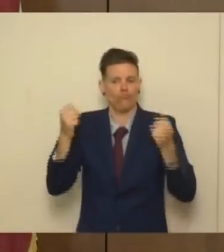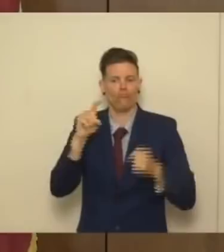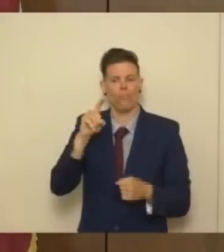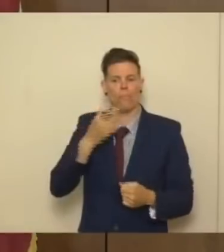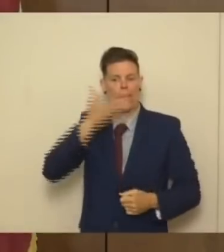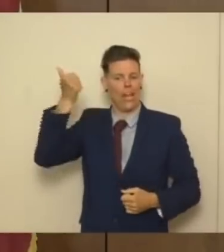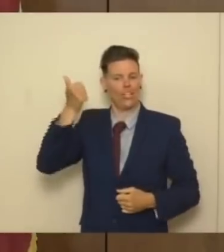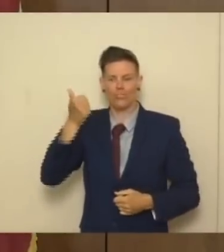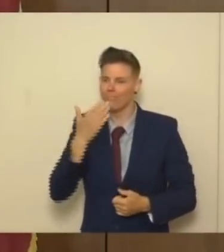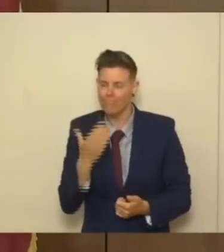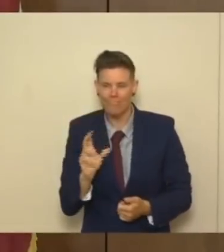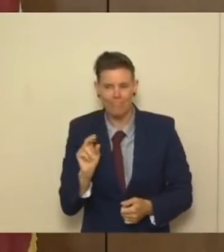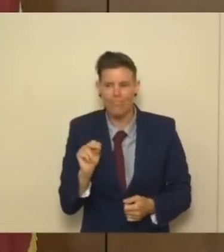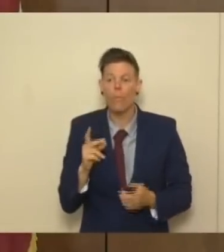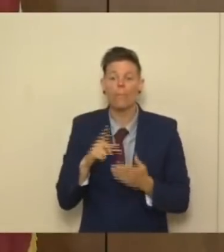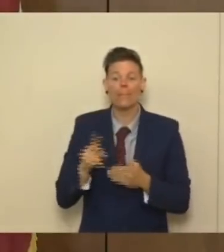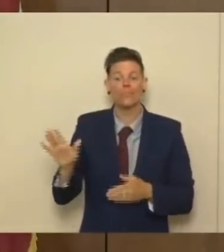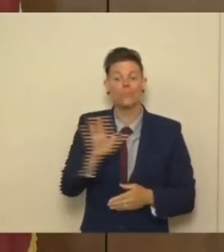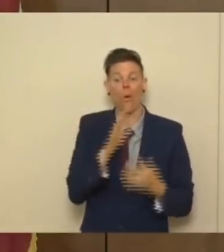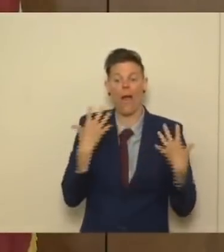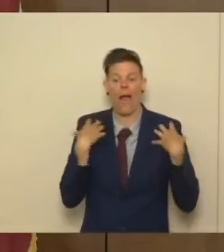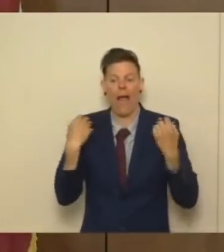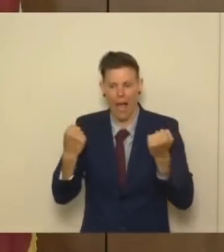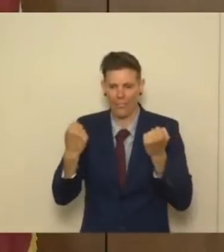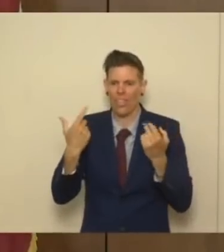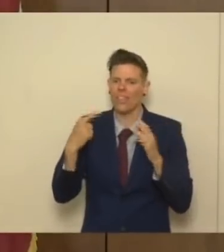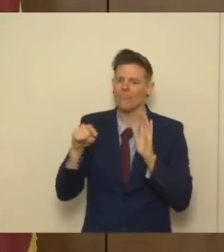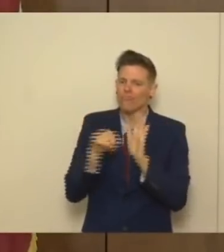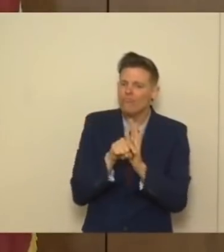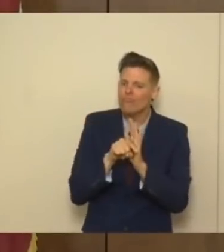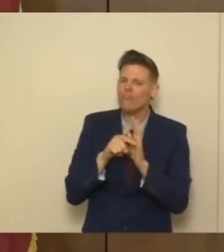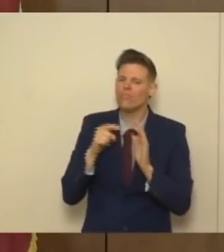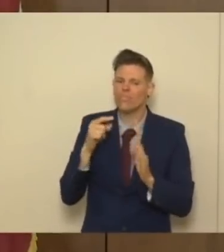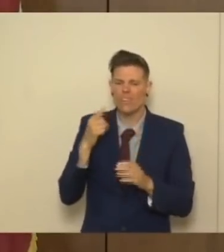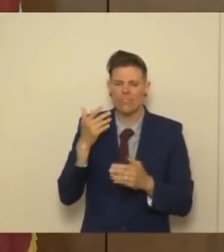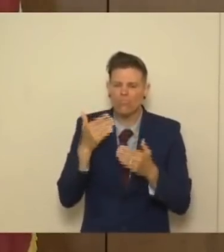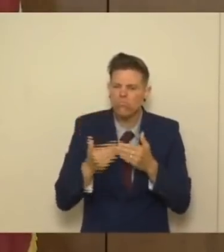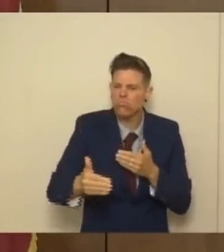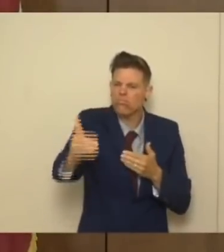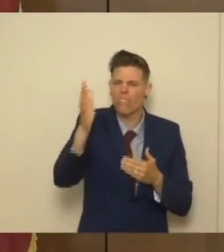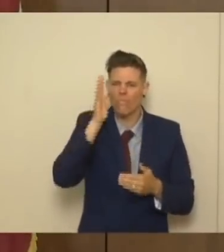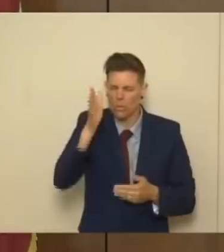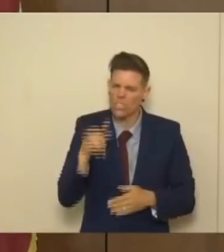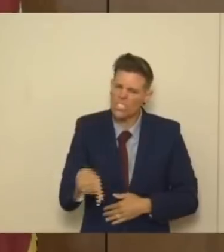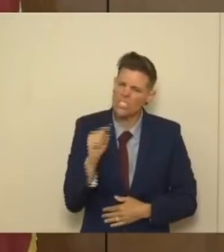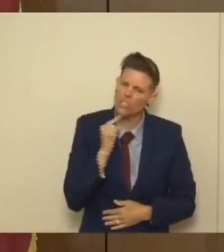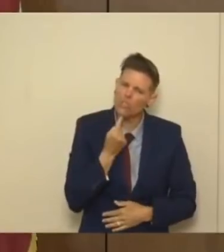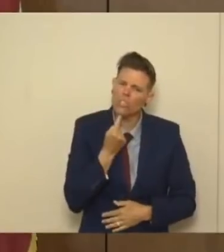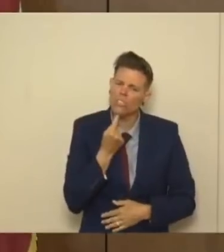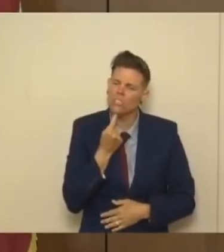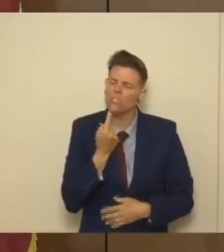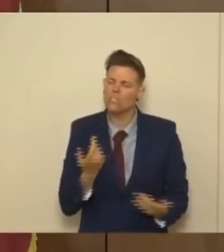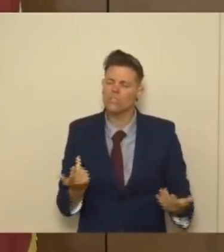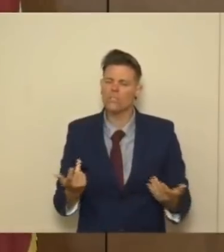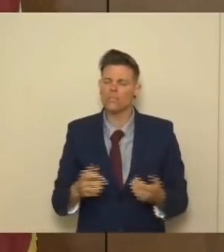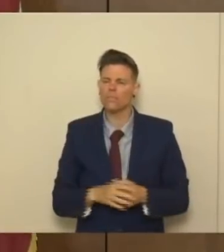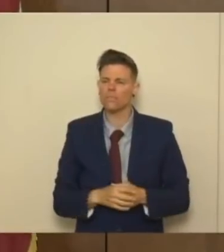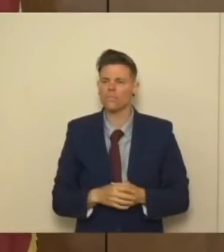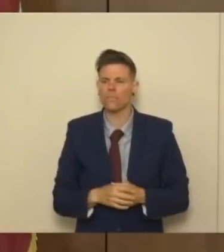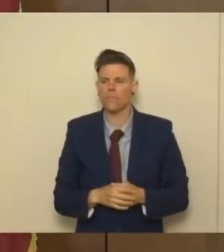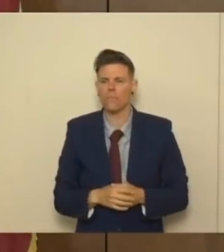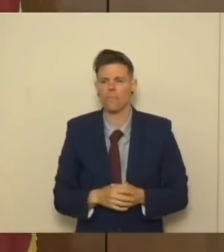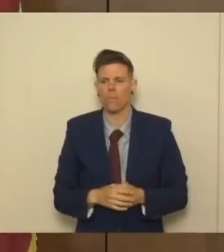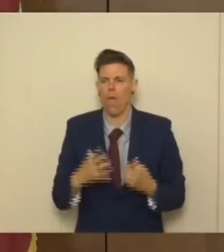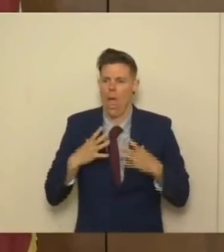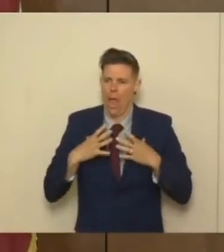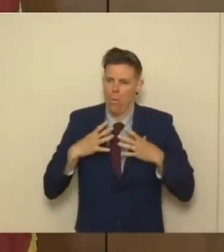health who were hospitalized with COVID are significant. I don't want people in New